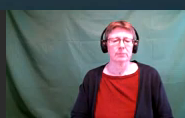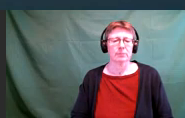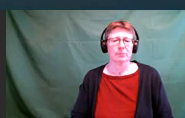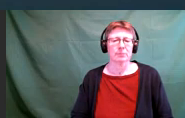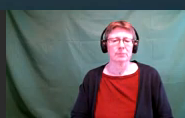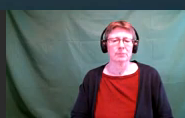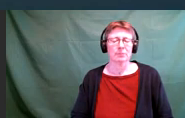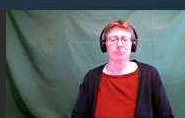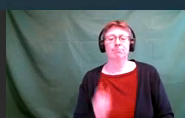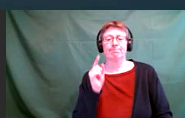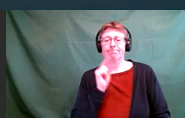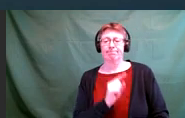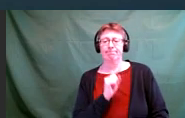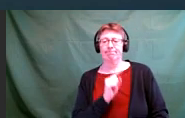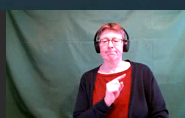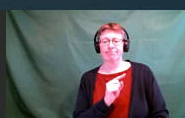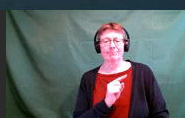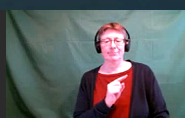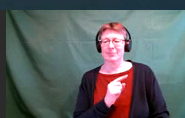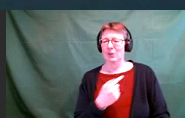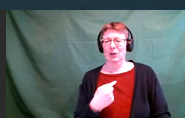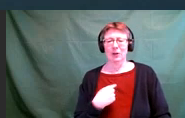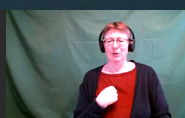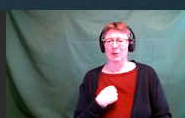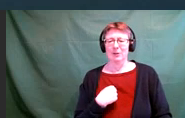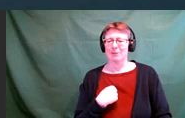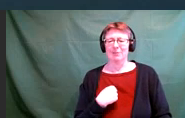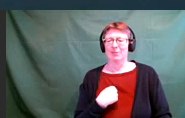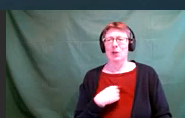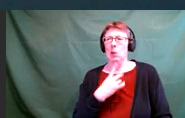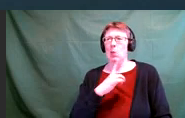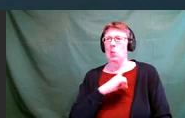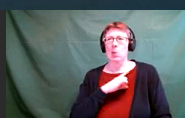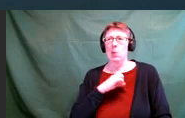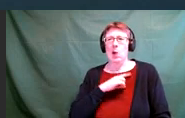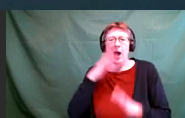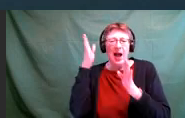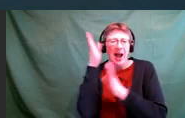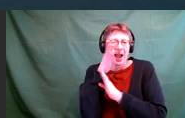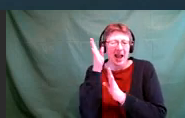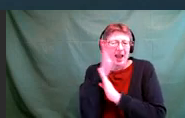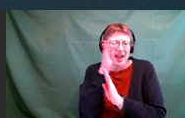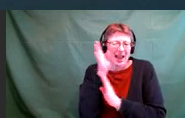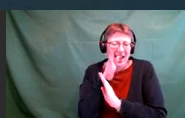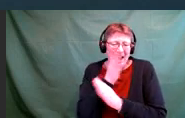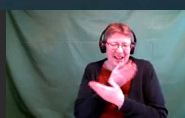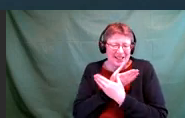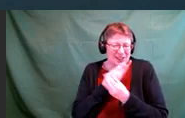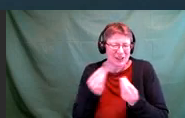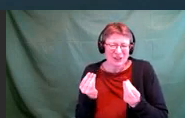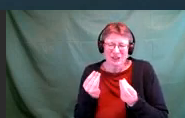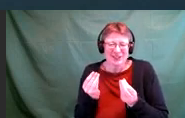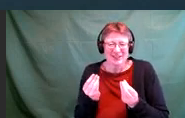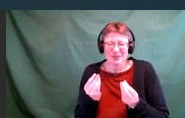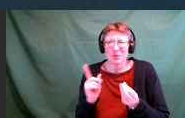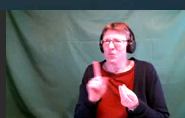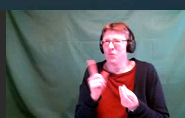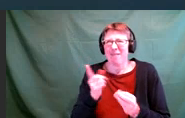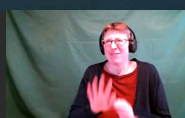Should up here. There's no point in me hiding the solutions from you. I mean, it's